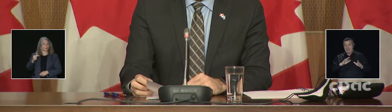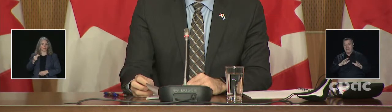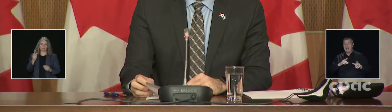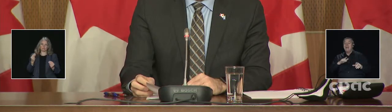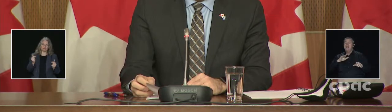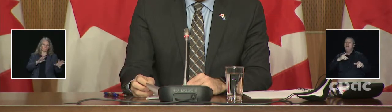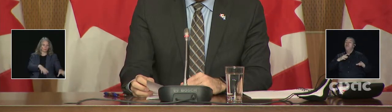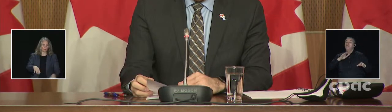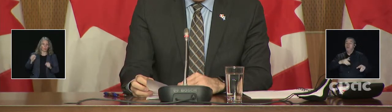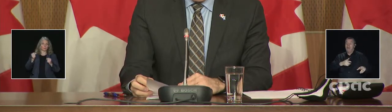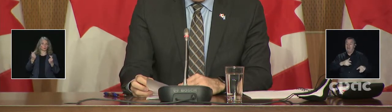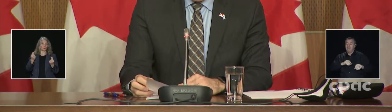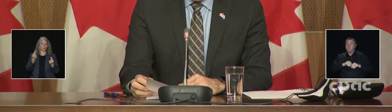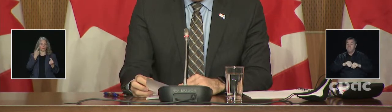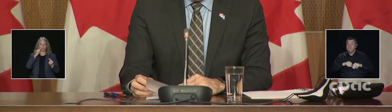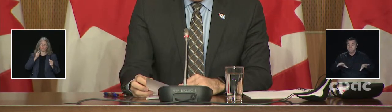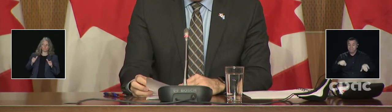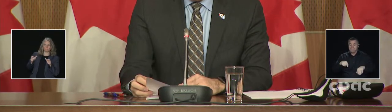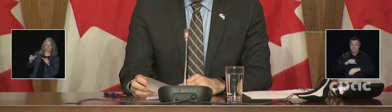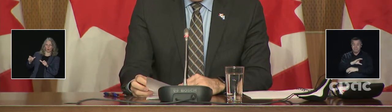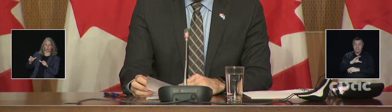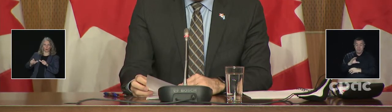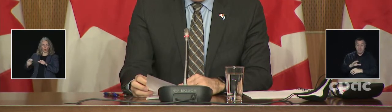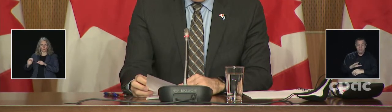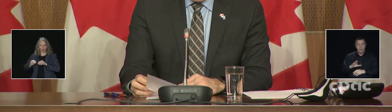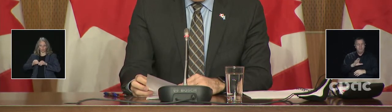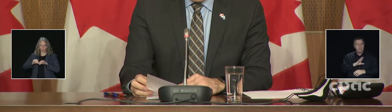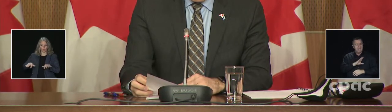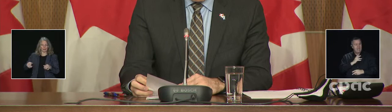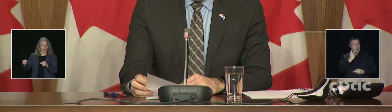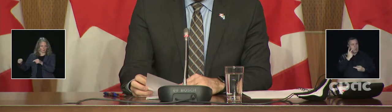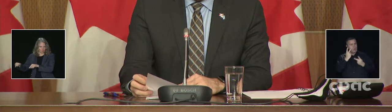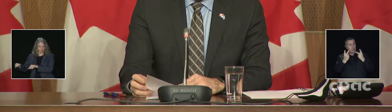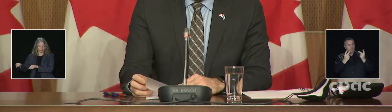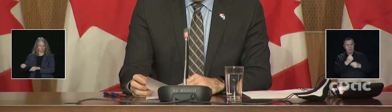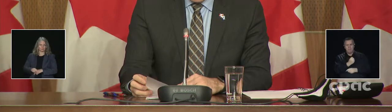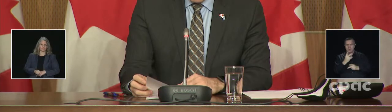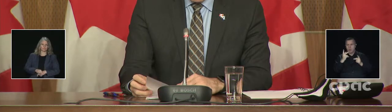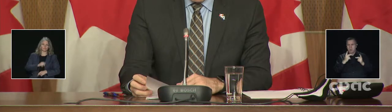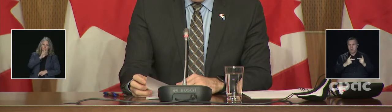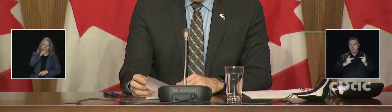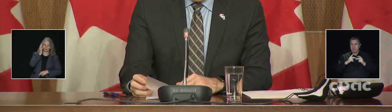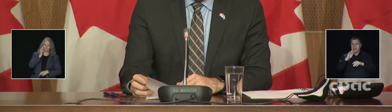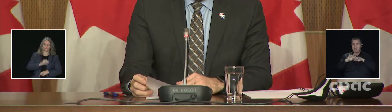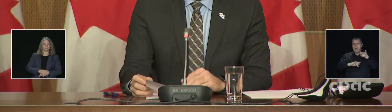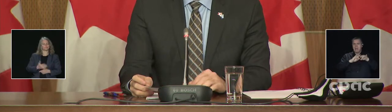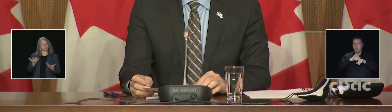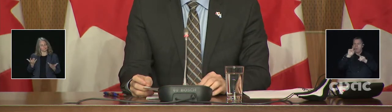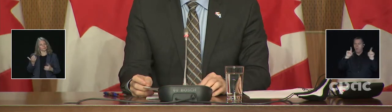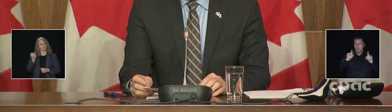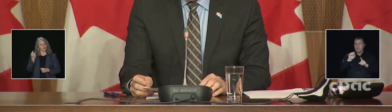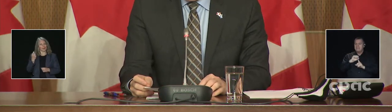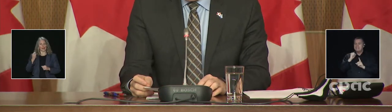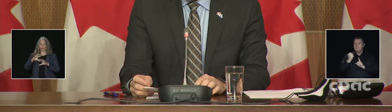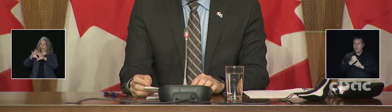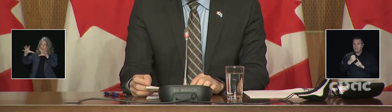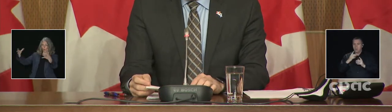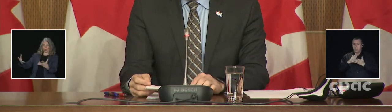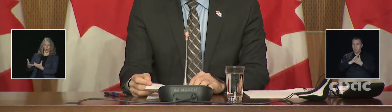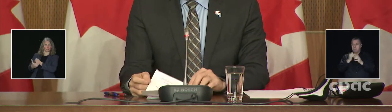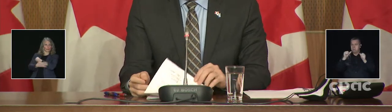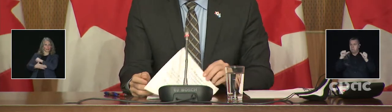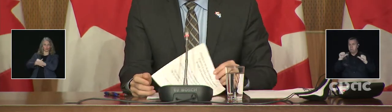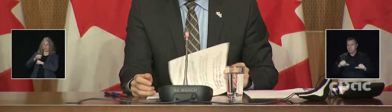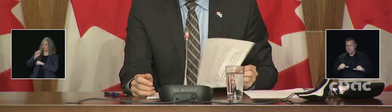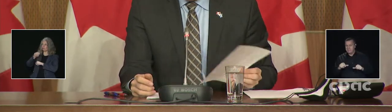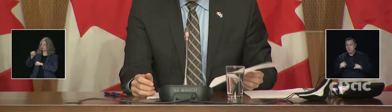de ce variant au pays. Nous voyons toutefois que dans de nombreux pays à travers le monde, la situation s'aggrave et